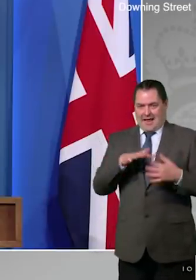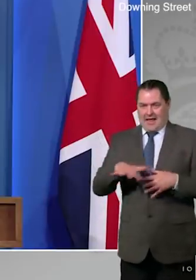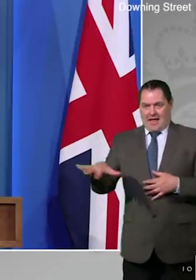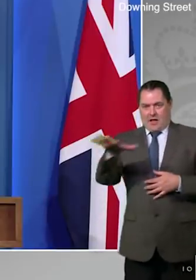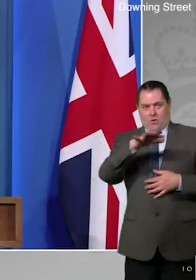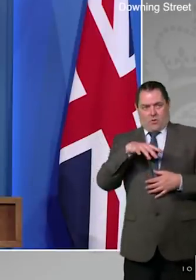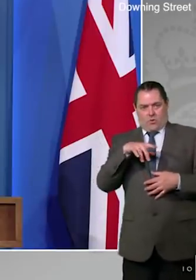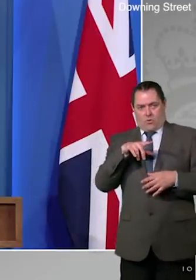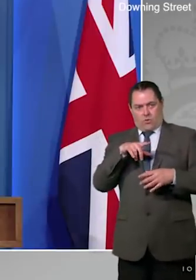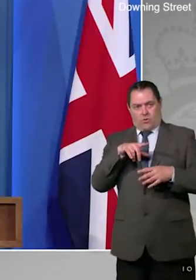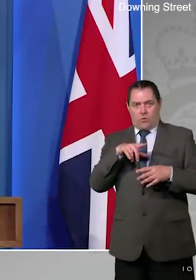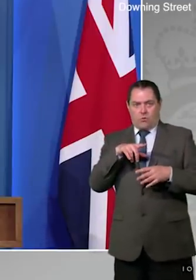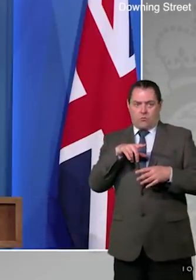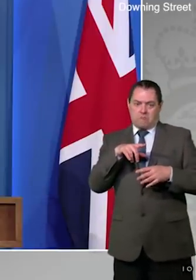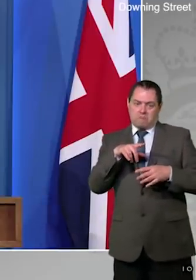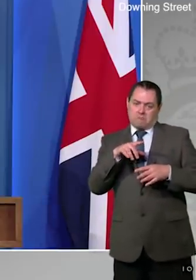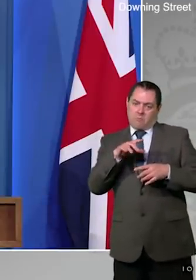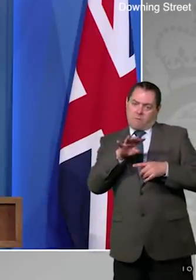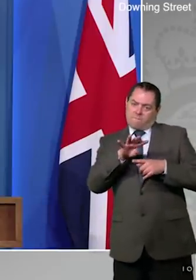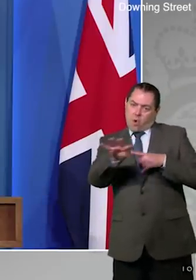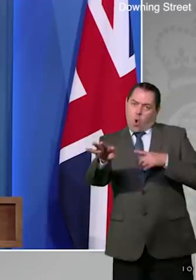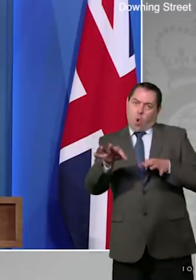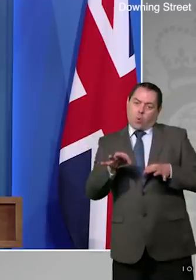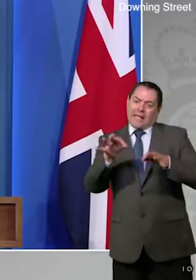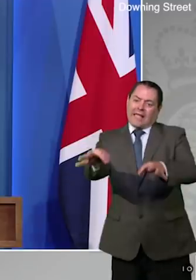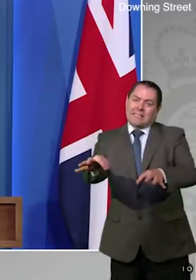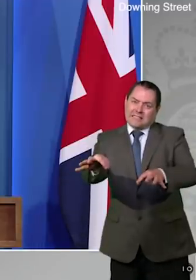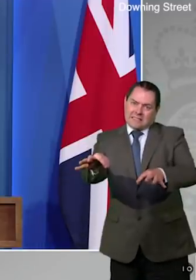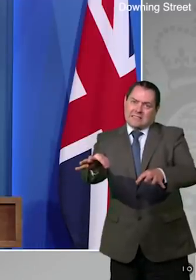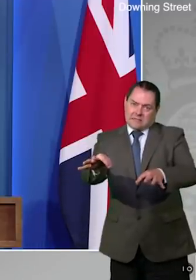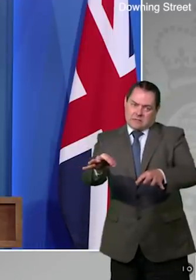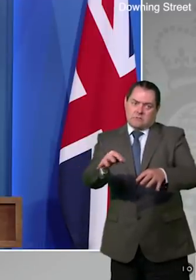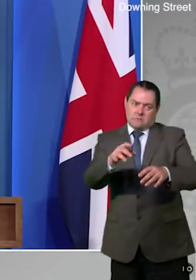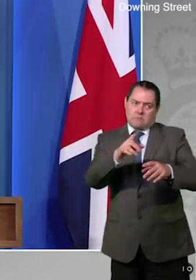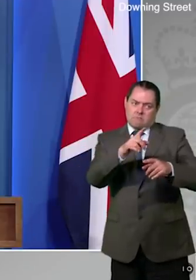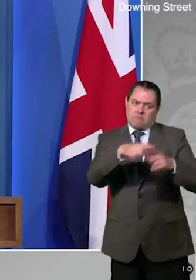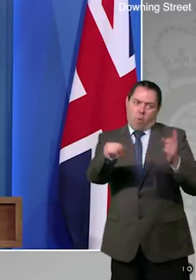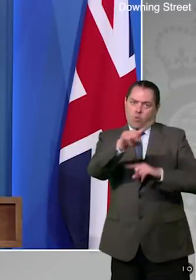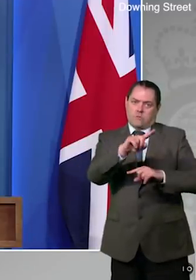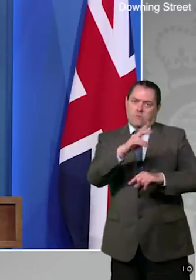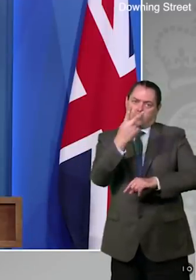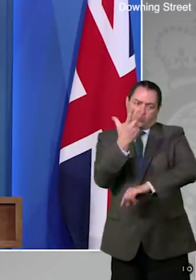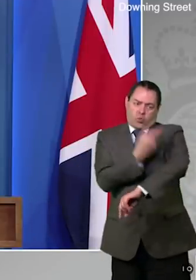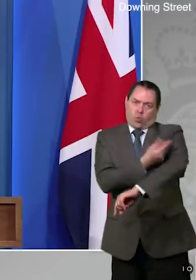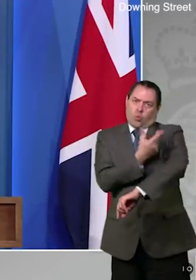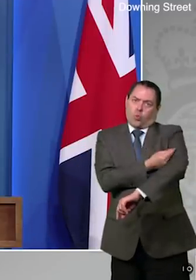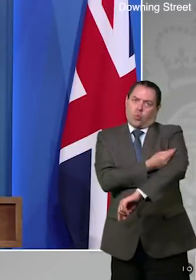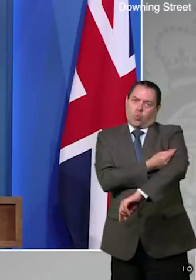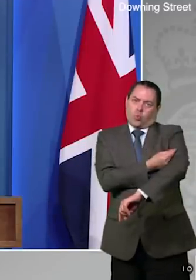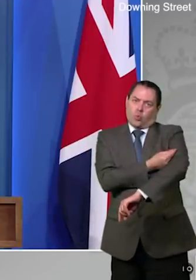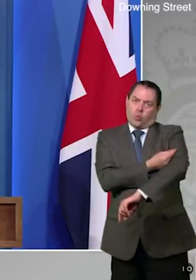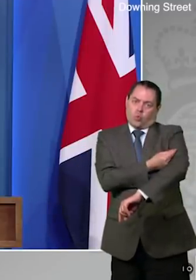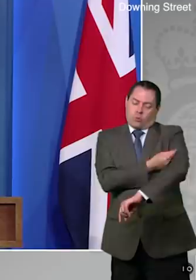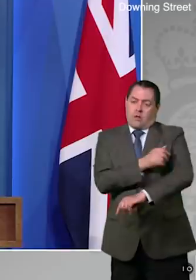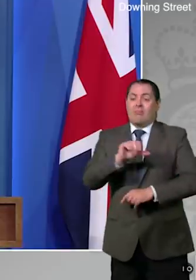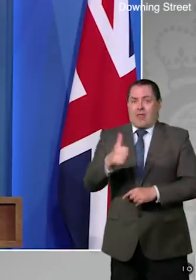double vaccinated or vaccinated. We're coming up to the school holidays. We all want to stress that at that stage, rates will be higher than they are at